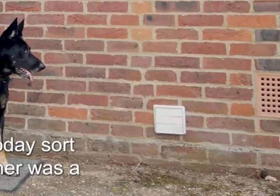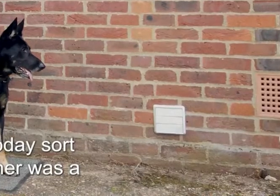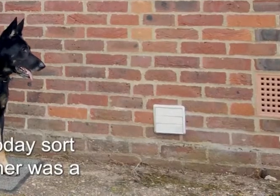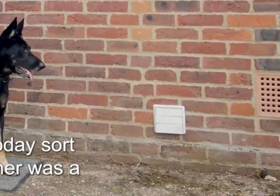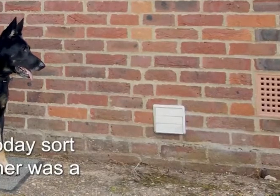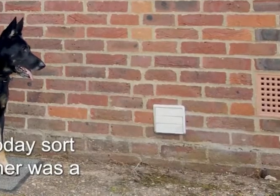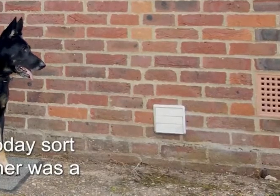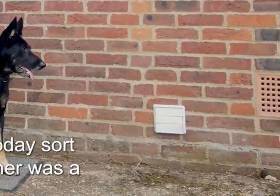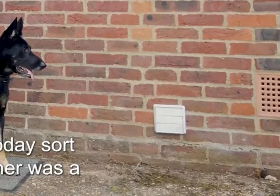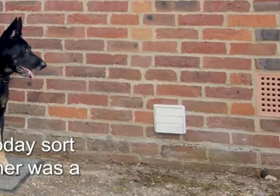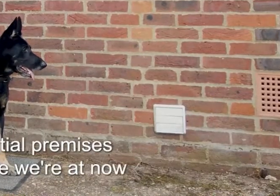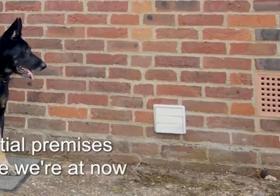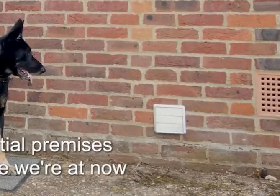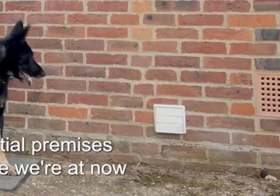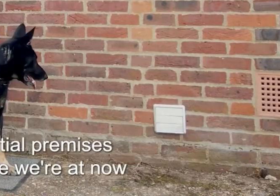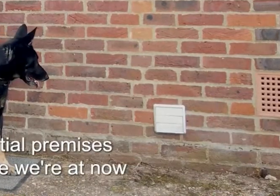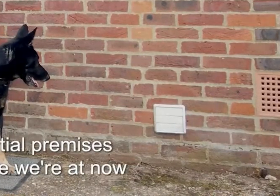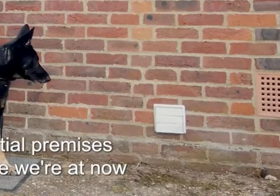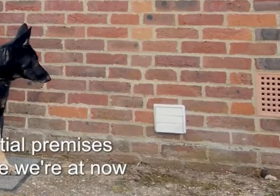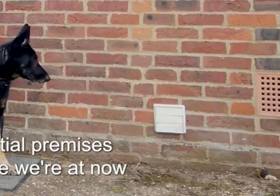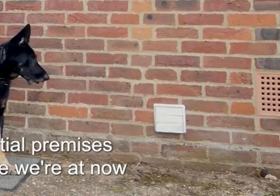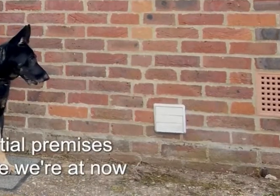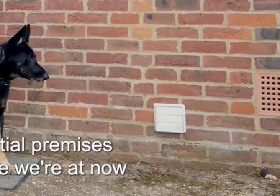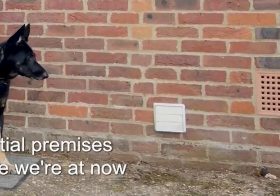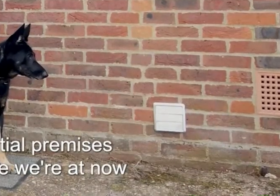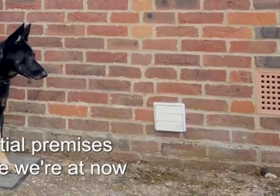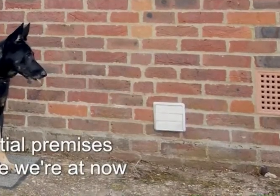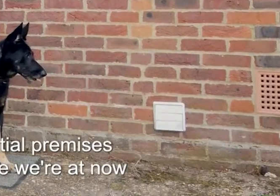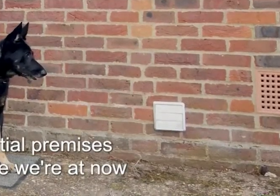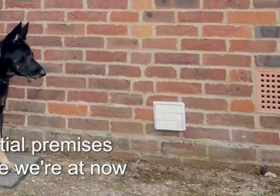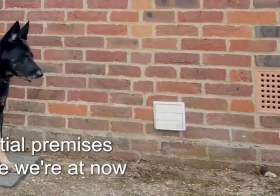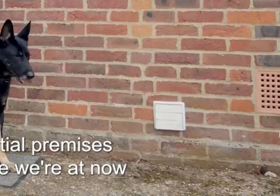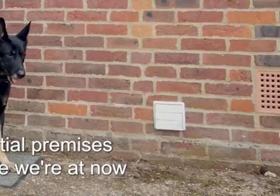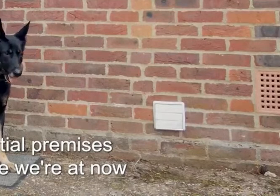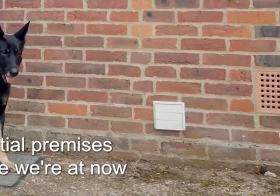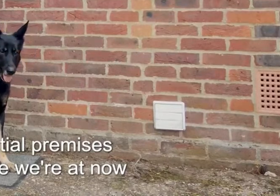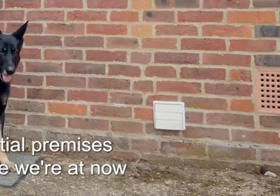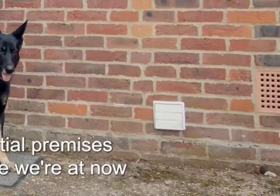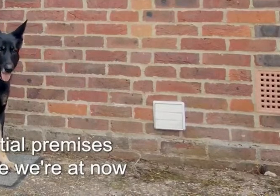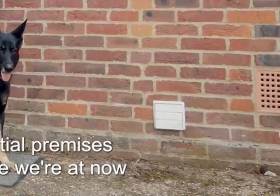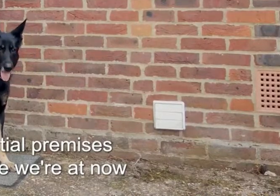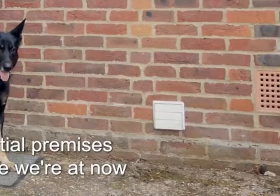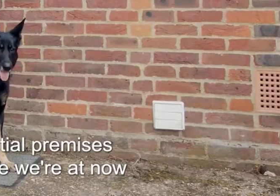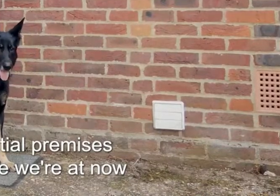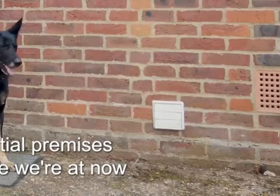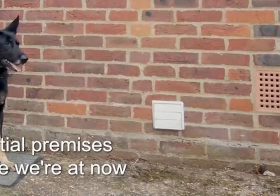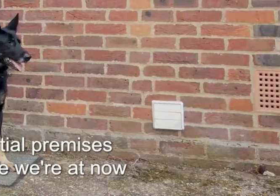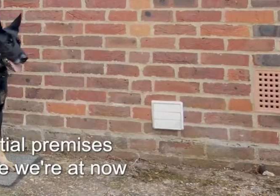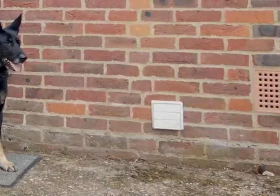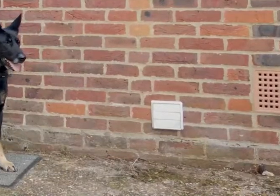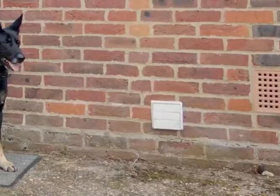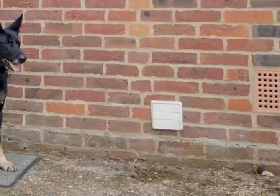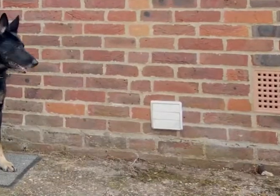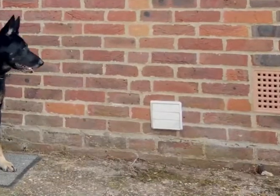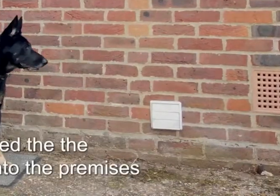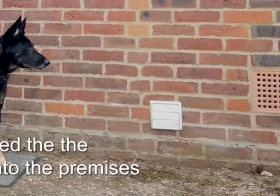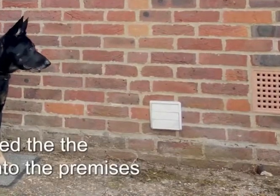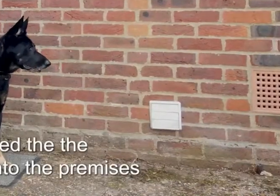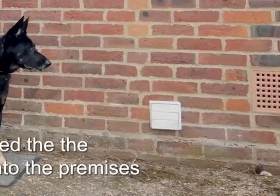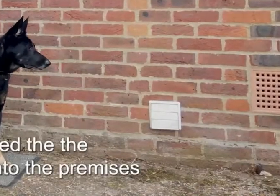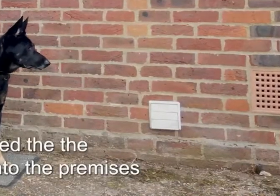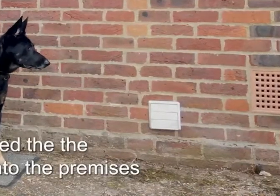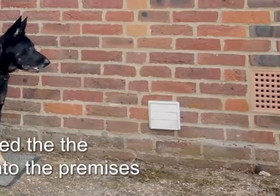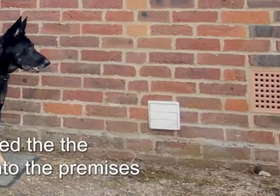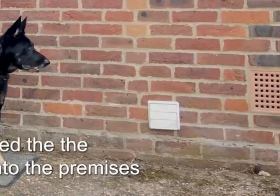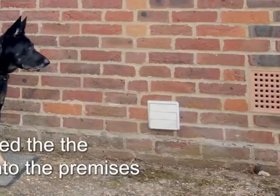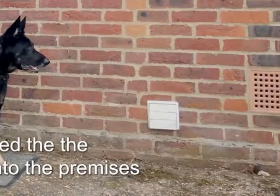afternoon, similar weather, was a report of a burglary at a residential premises. Similar sort of property to where we're at now.